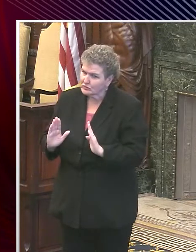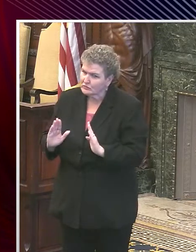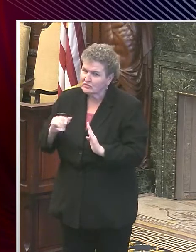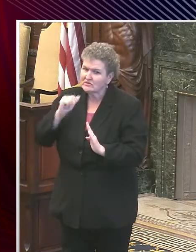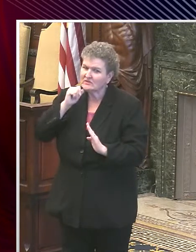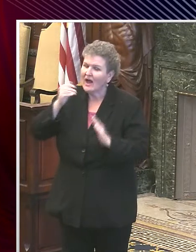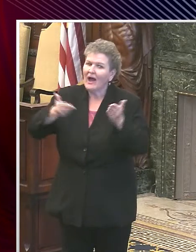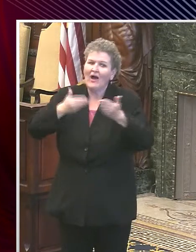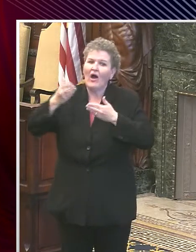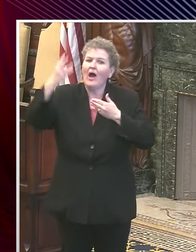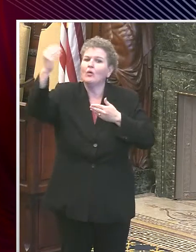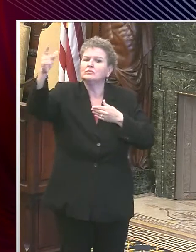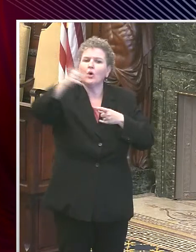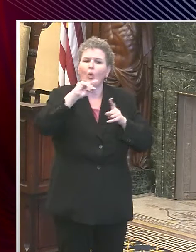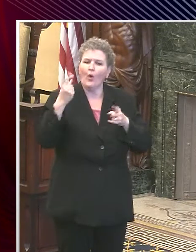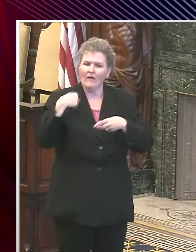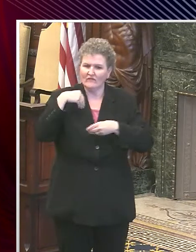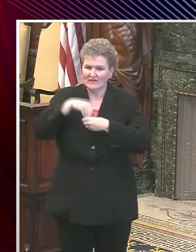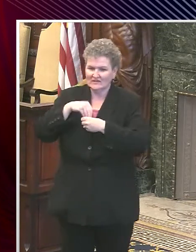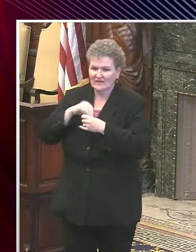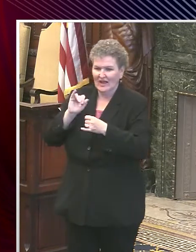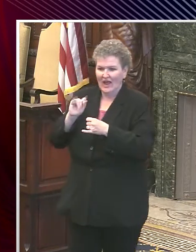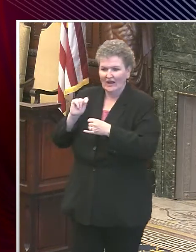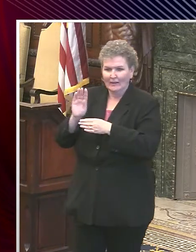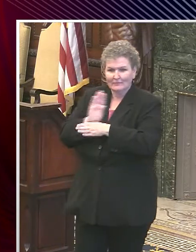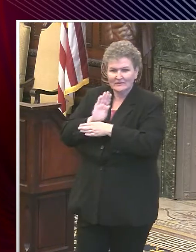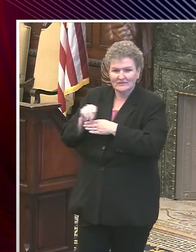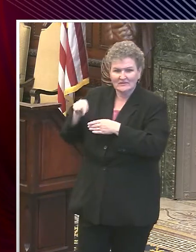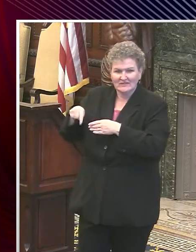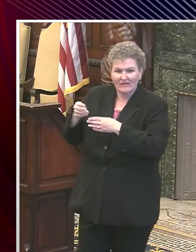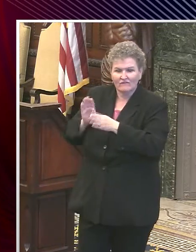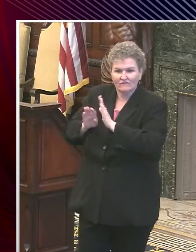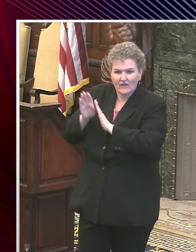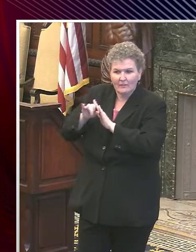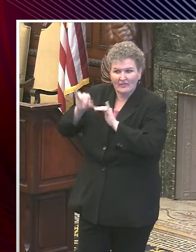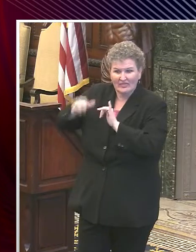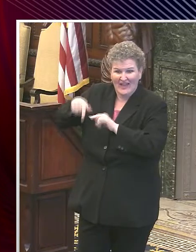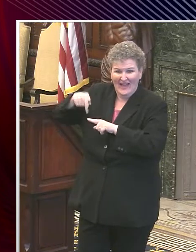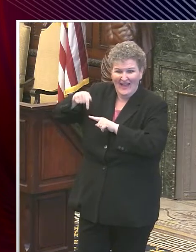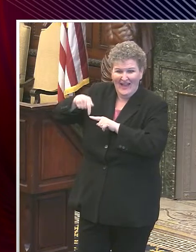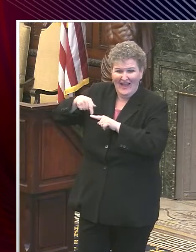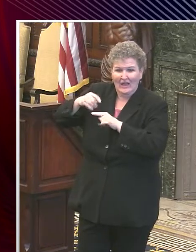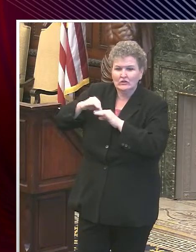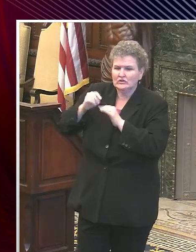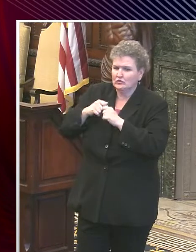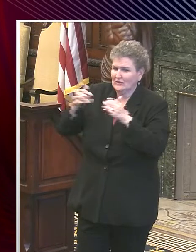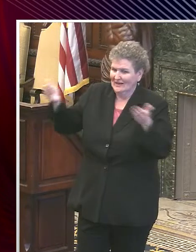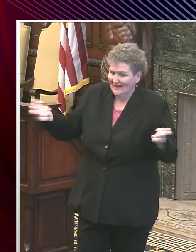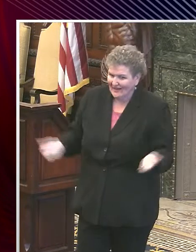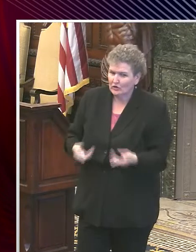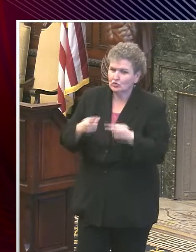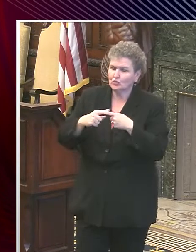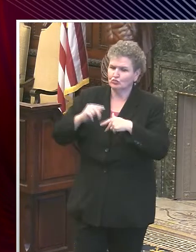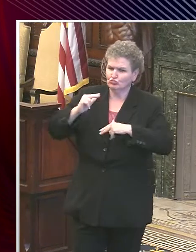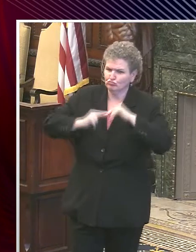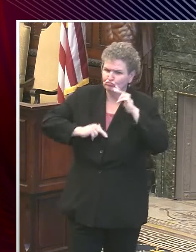contractor to build this system. So just a testament to all the talent that we have in the city who can build this type of system. Also, the fleet